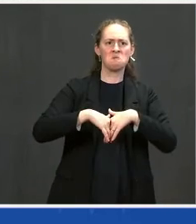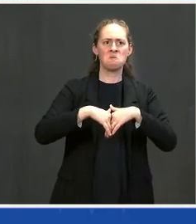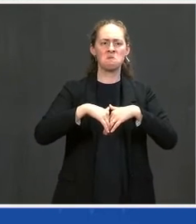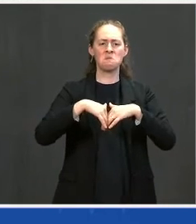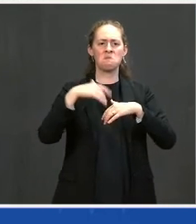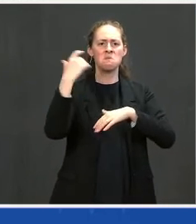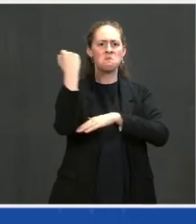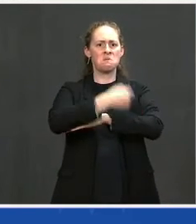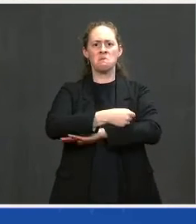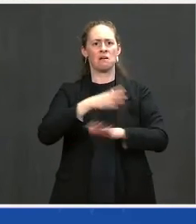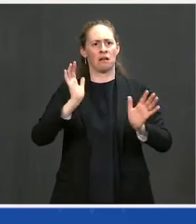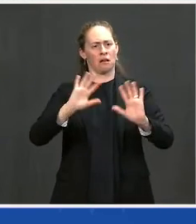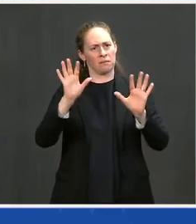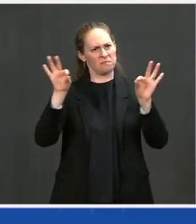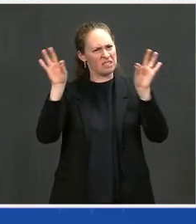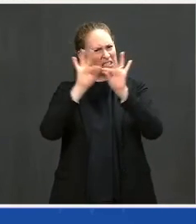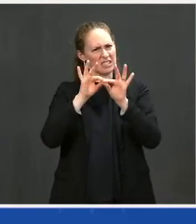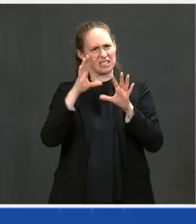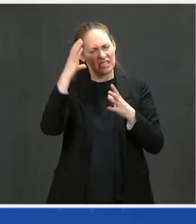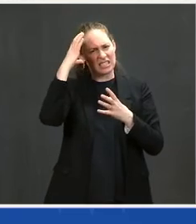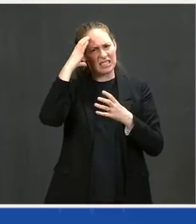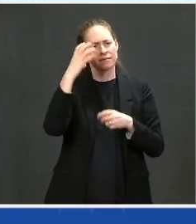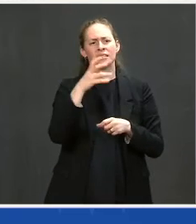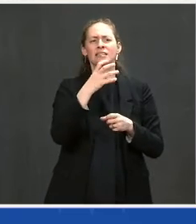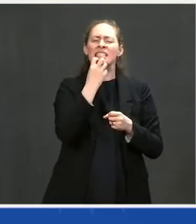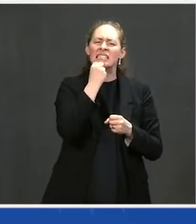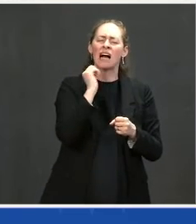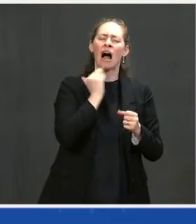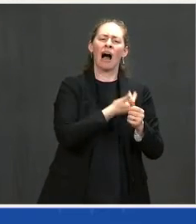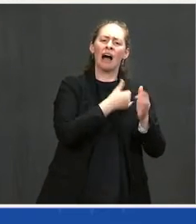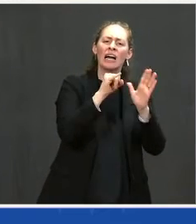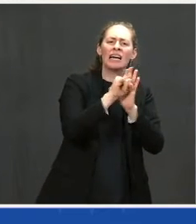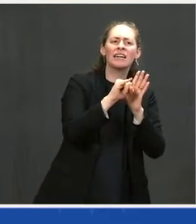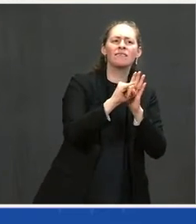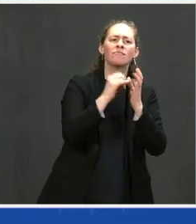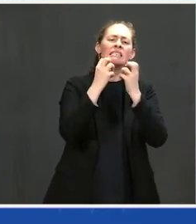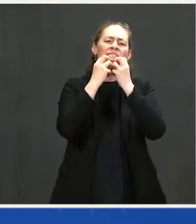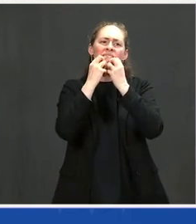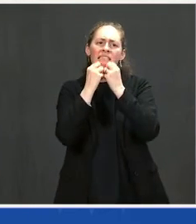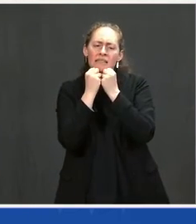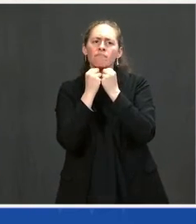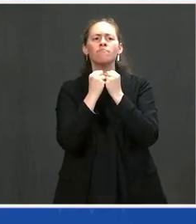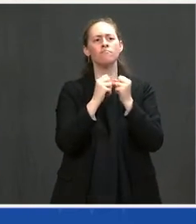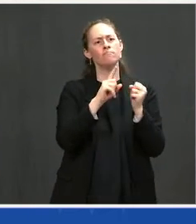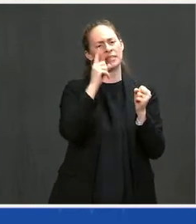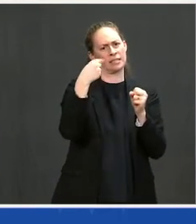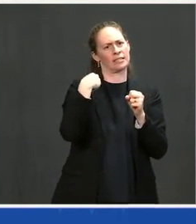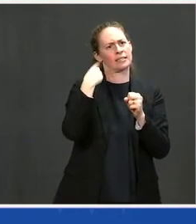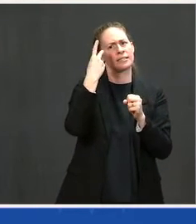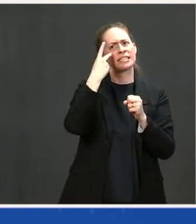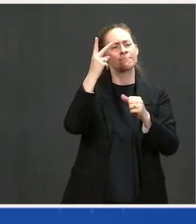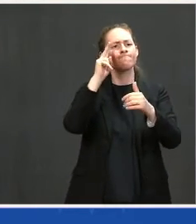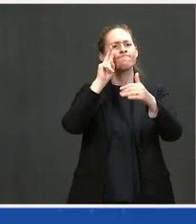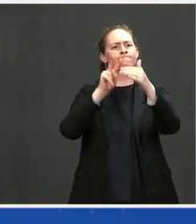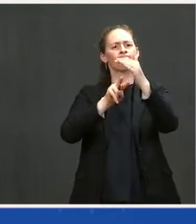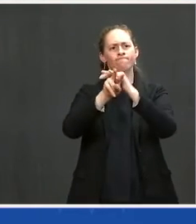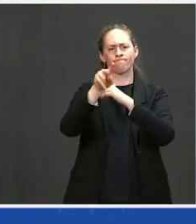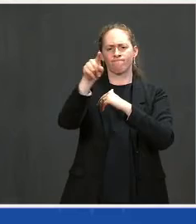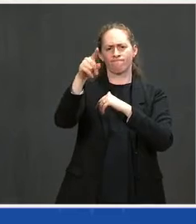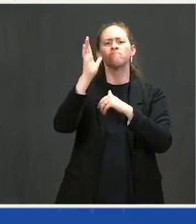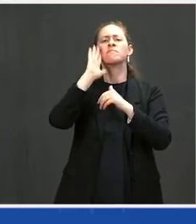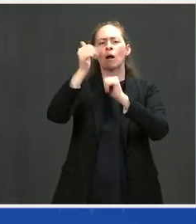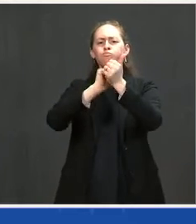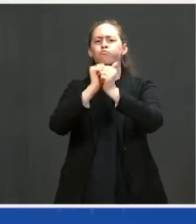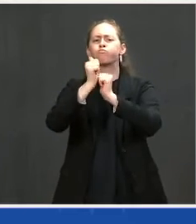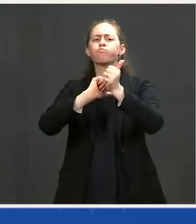who we are. So I see stiff competition with China.